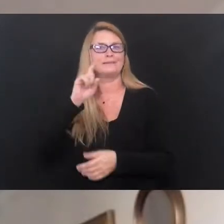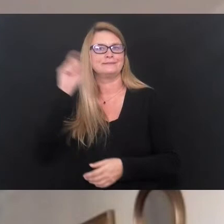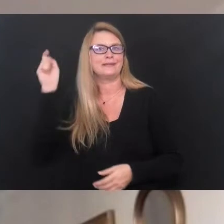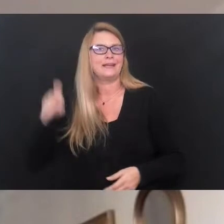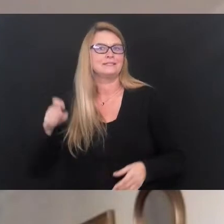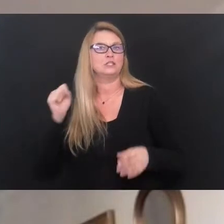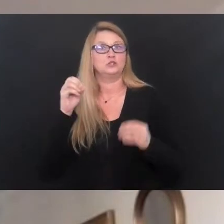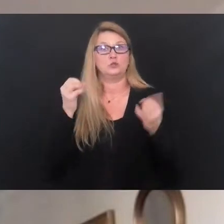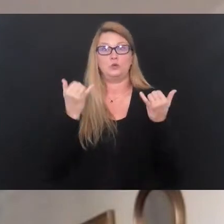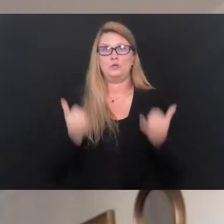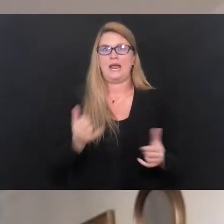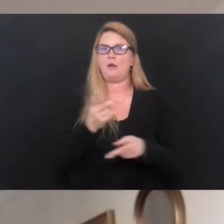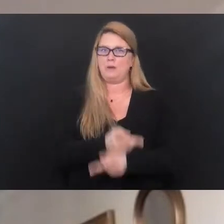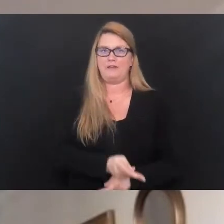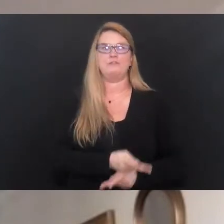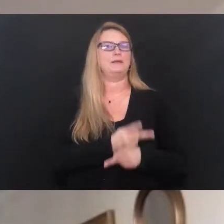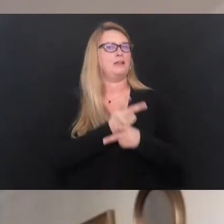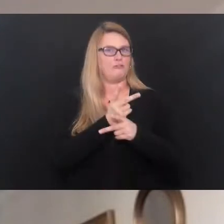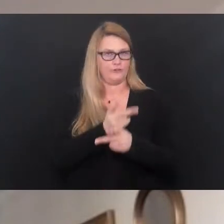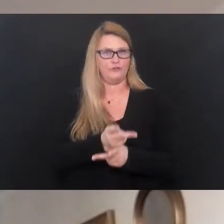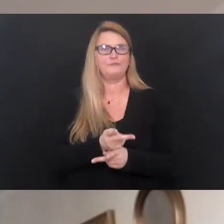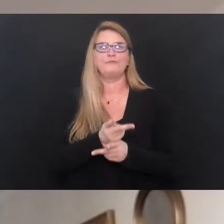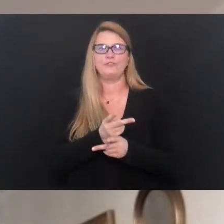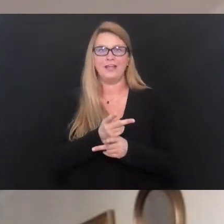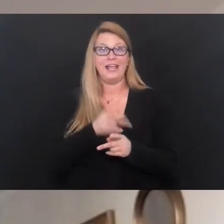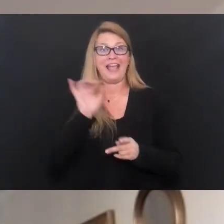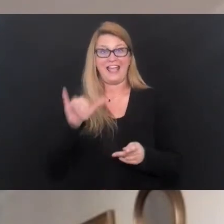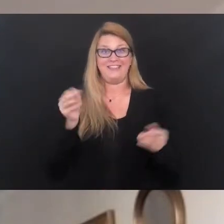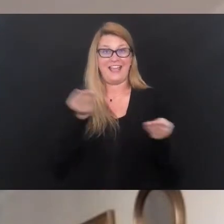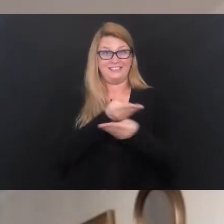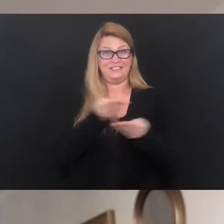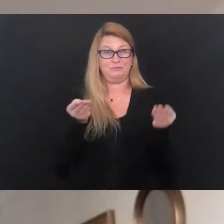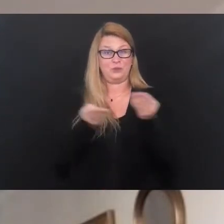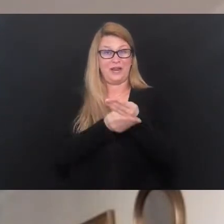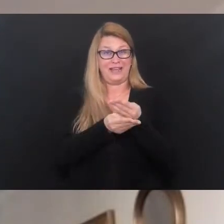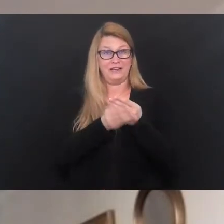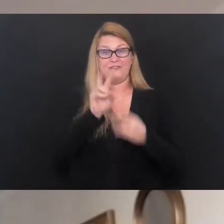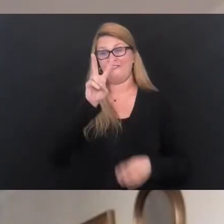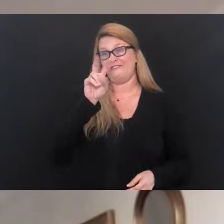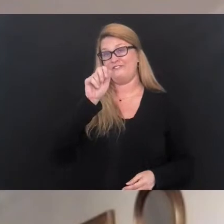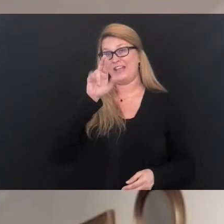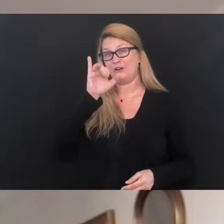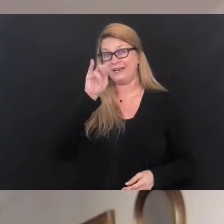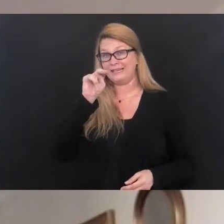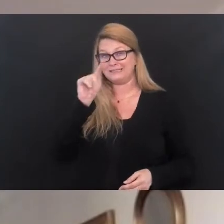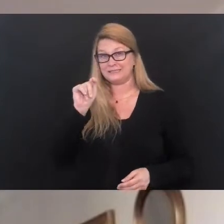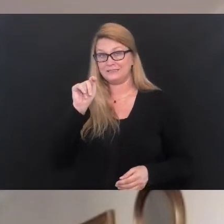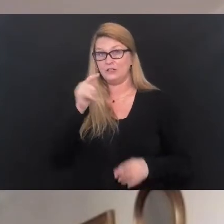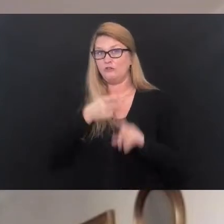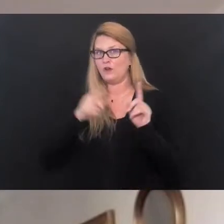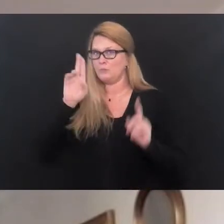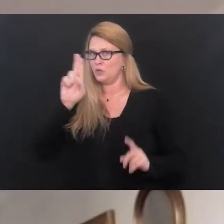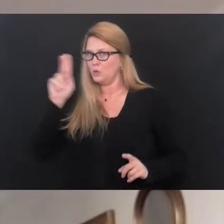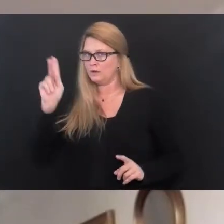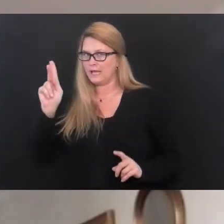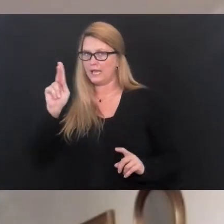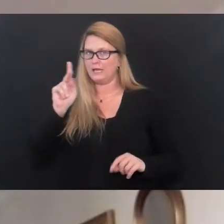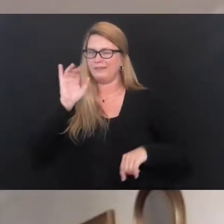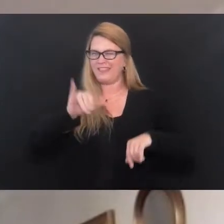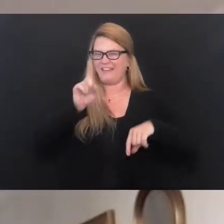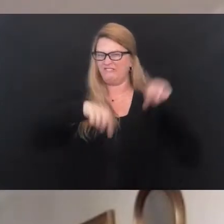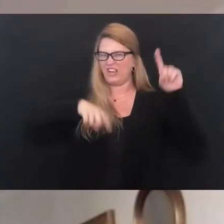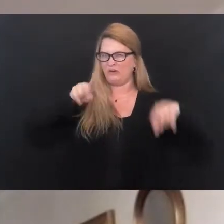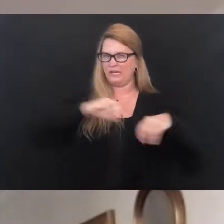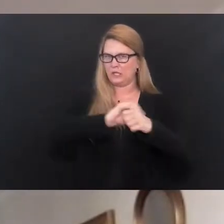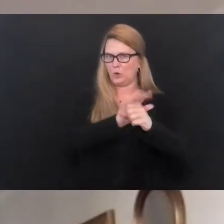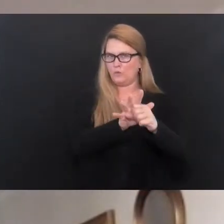is the time to really be careful. And the spread of this COVID variant, the United Kingdom variant, which we don't see very many cases yet